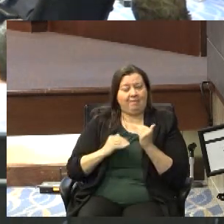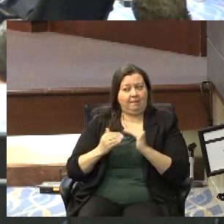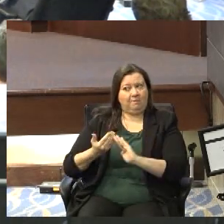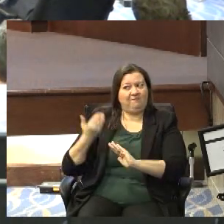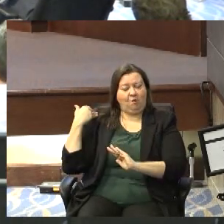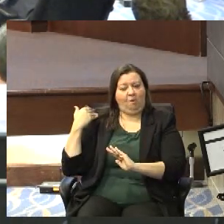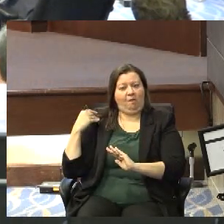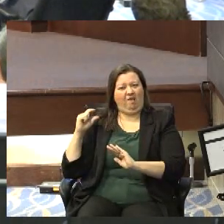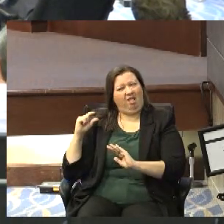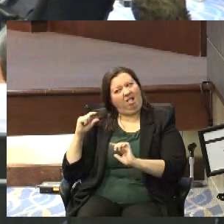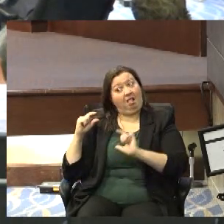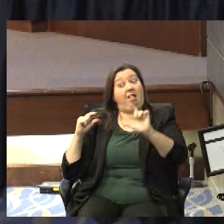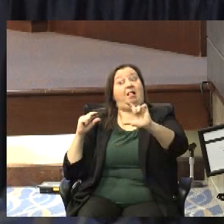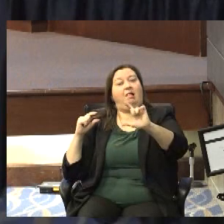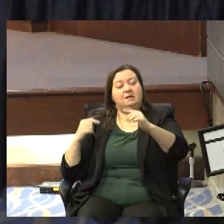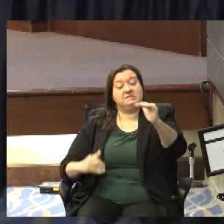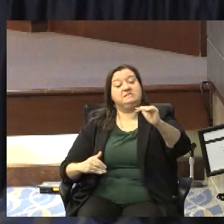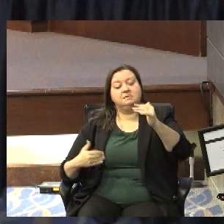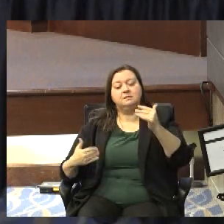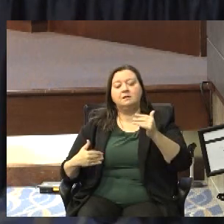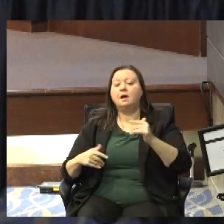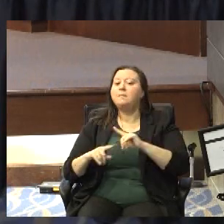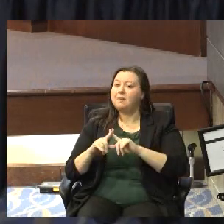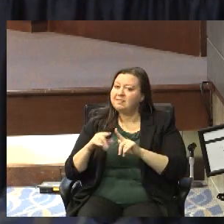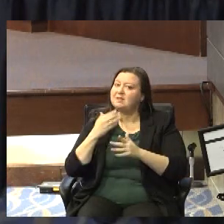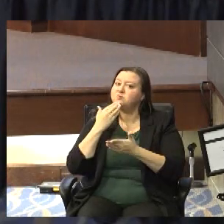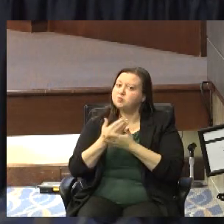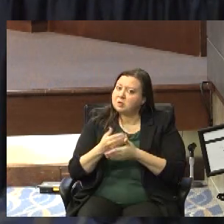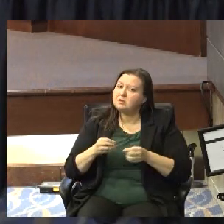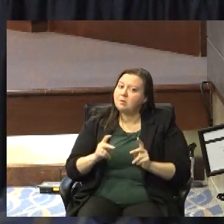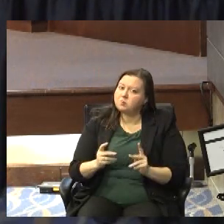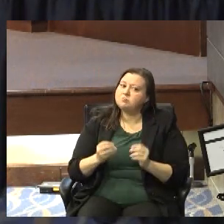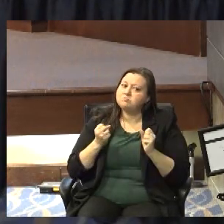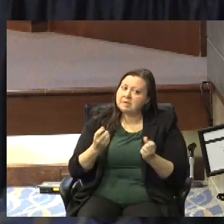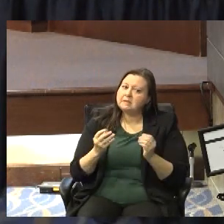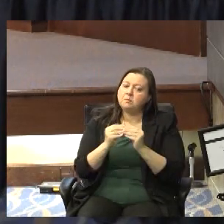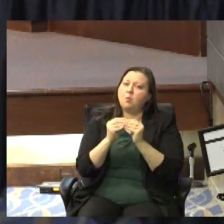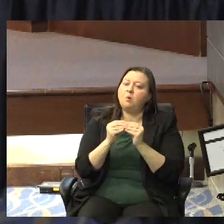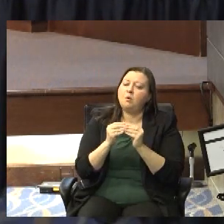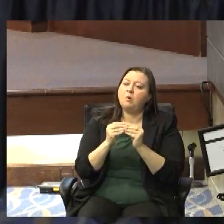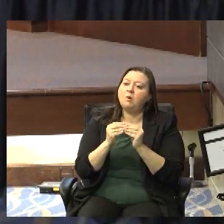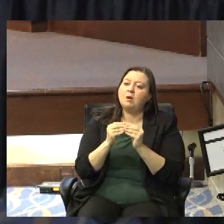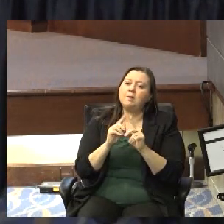has, which is good. We've got a lot of great opportunities.